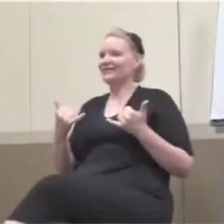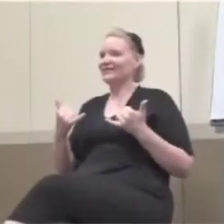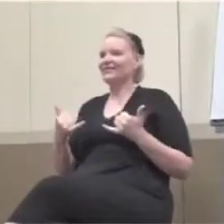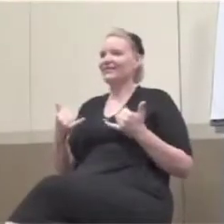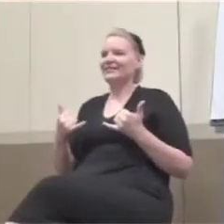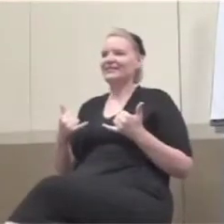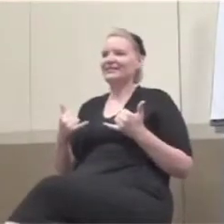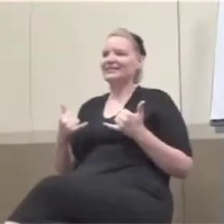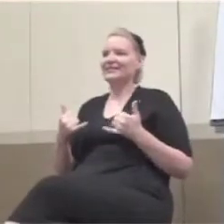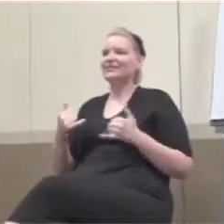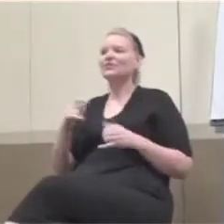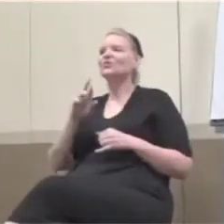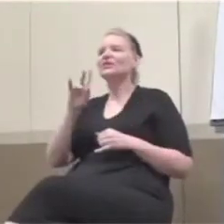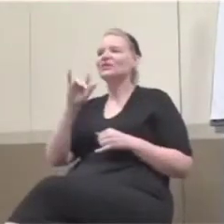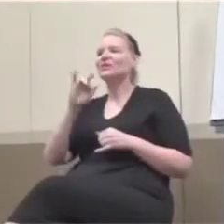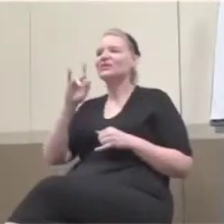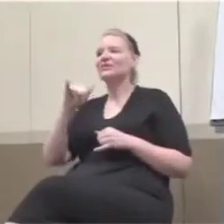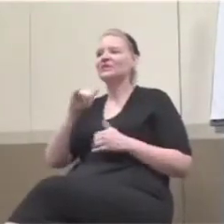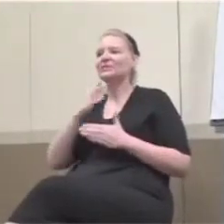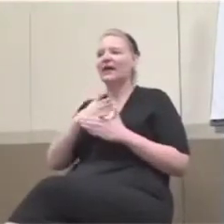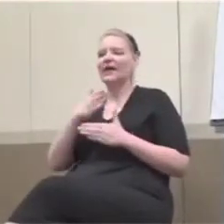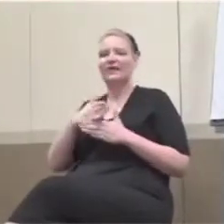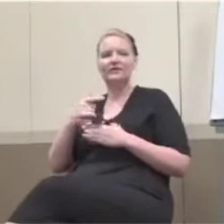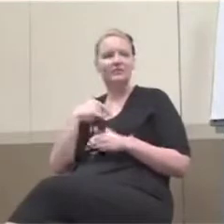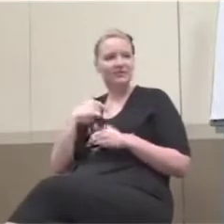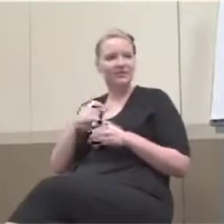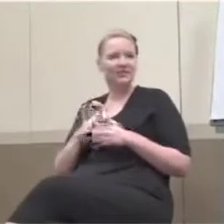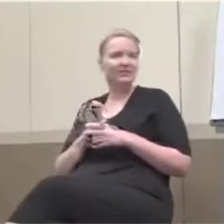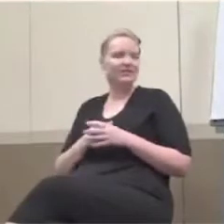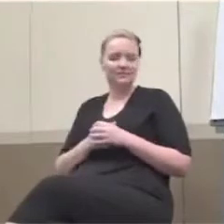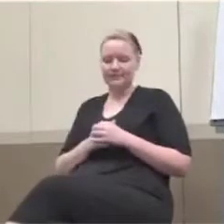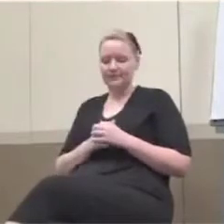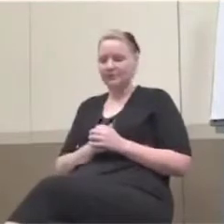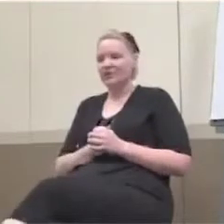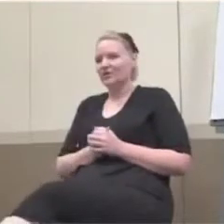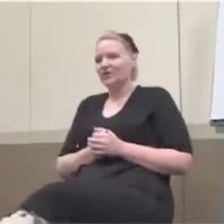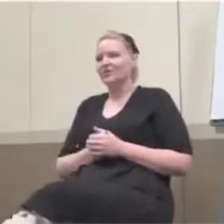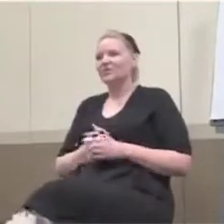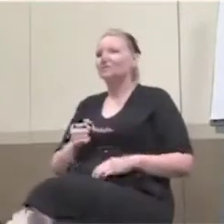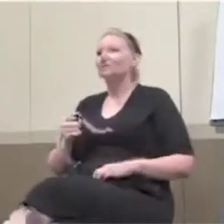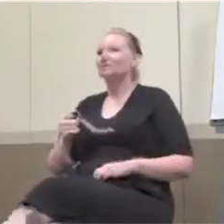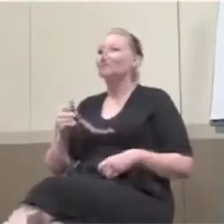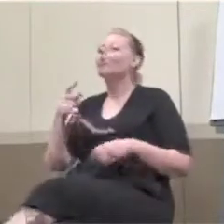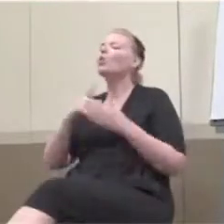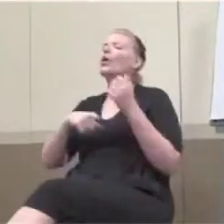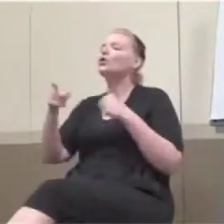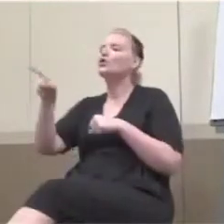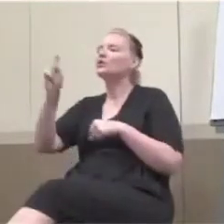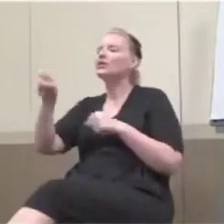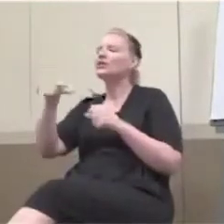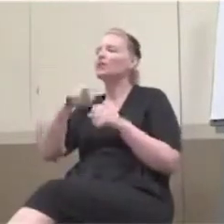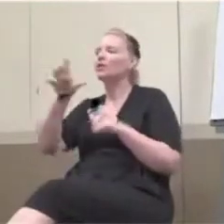It really, really bugs me. Okay. So, what did you need from her to do?